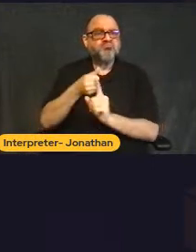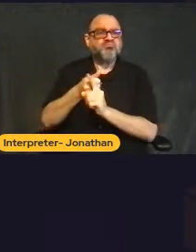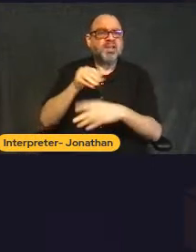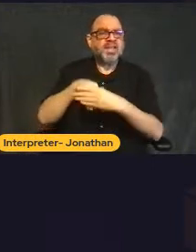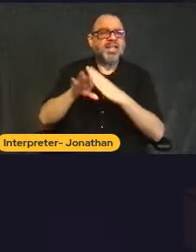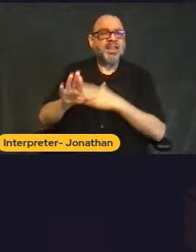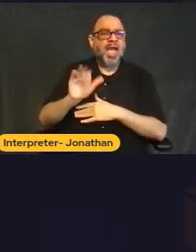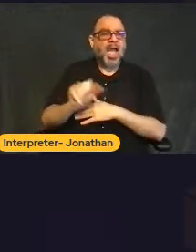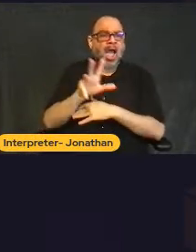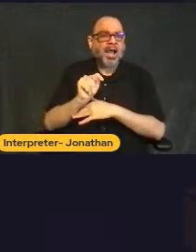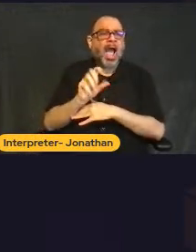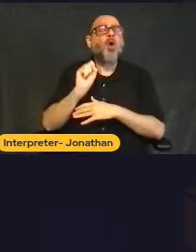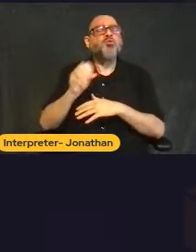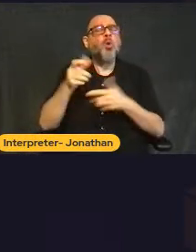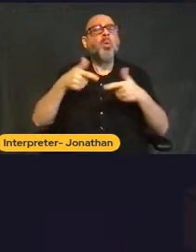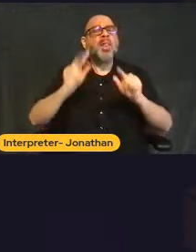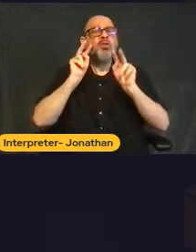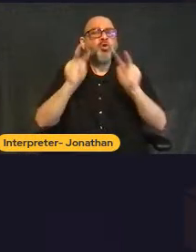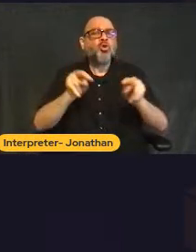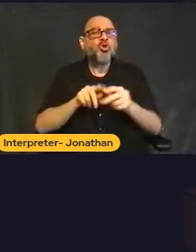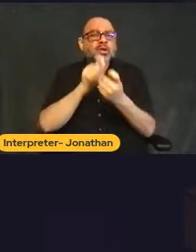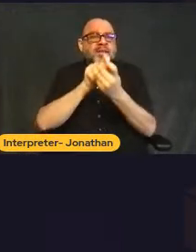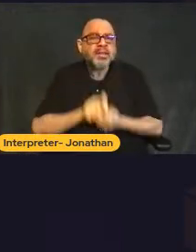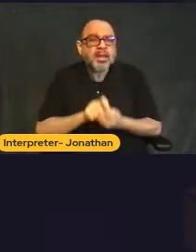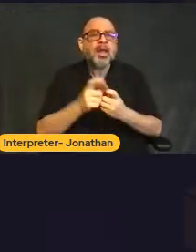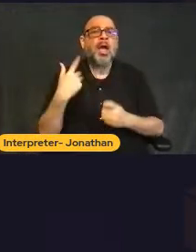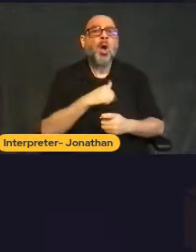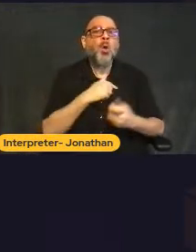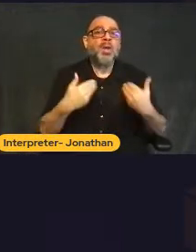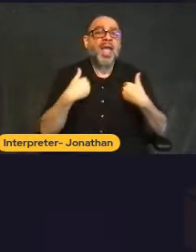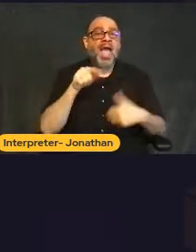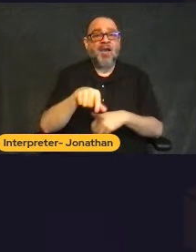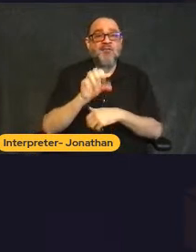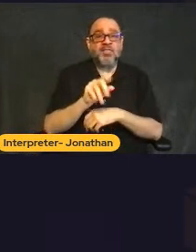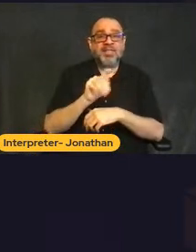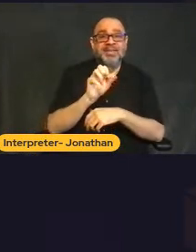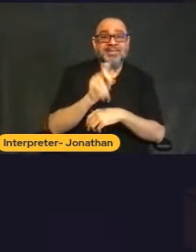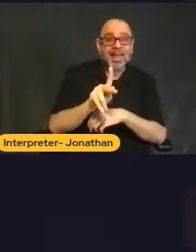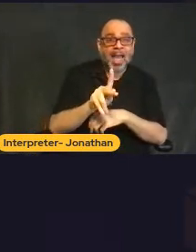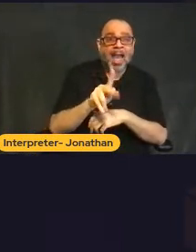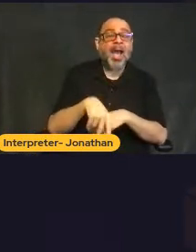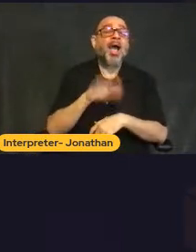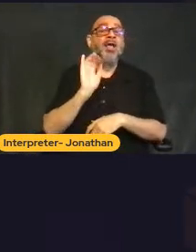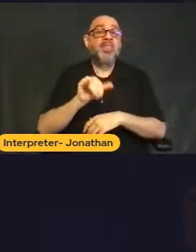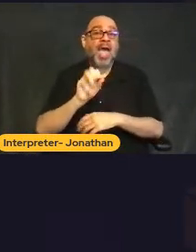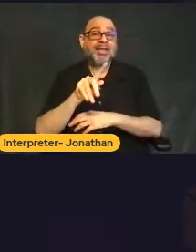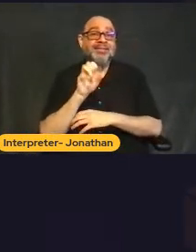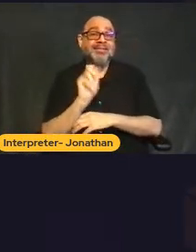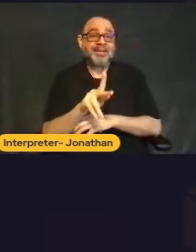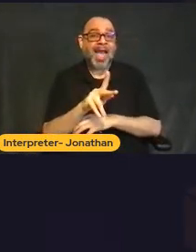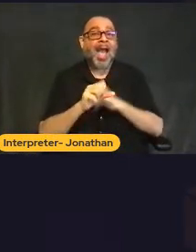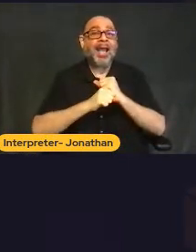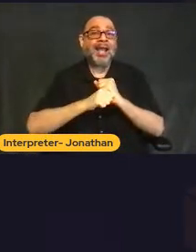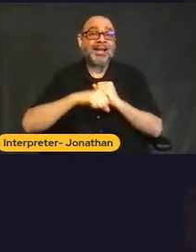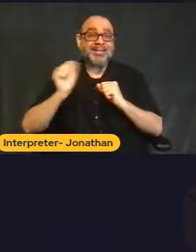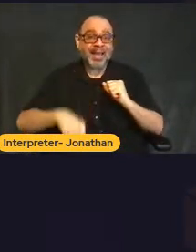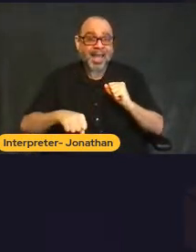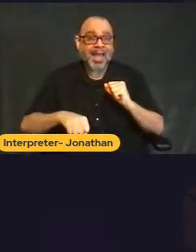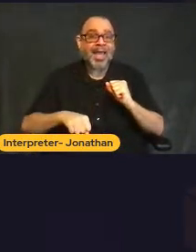over this in details. We have a CDK Day stack, and that stack extends stack-based